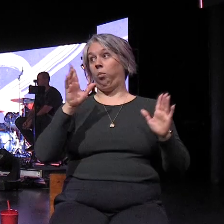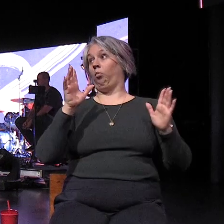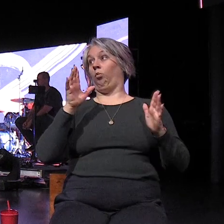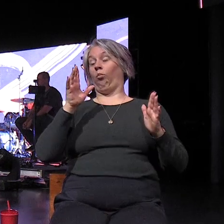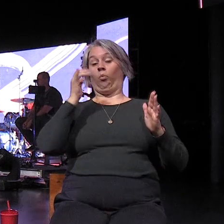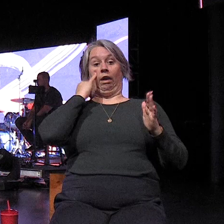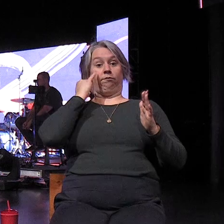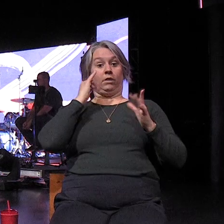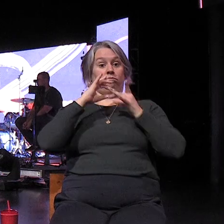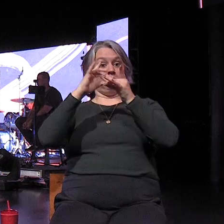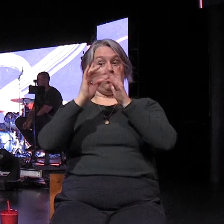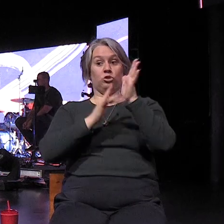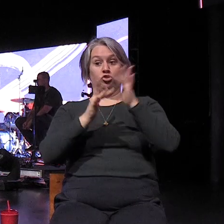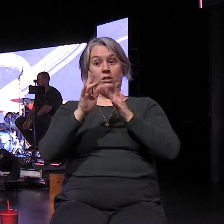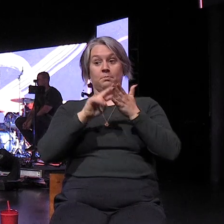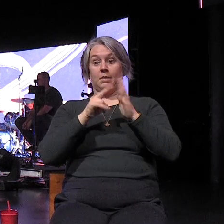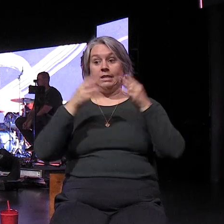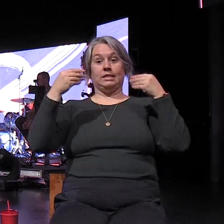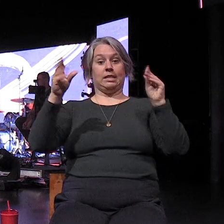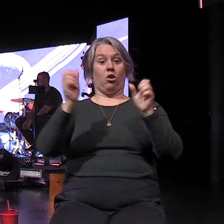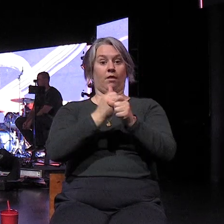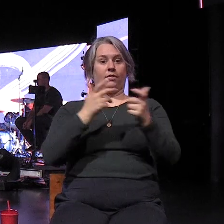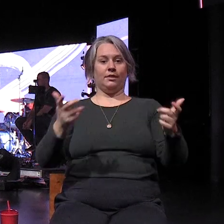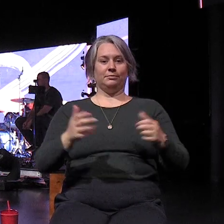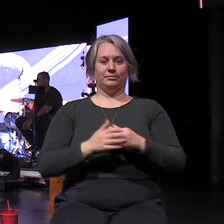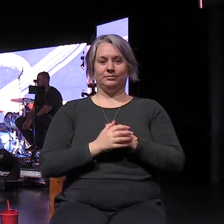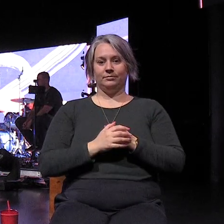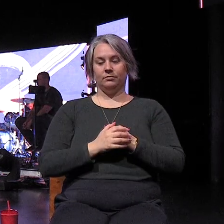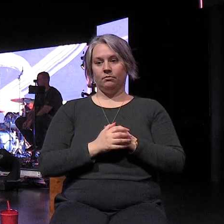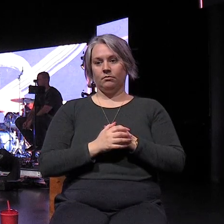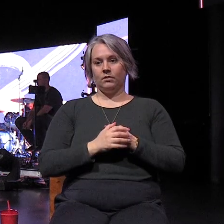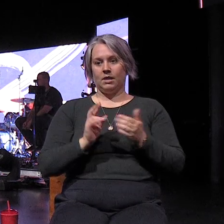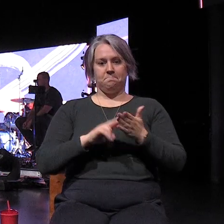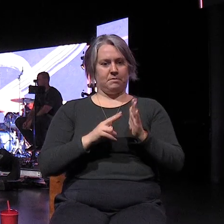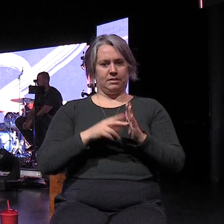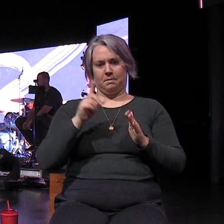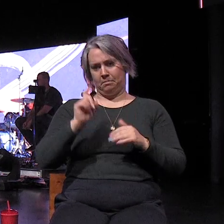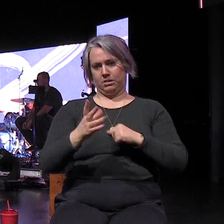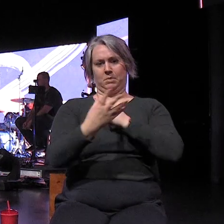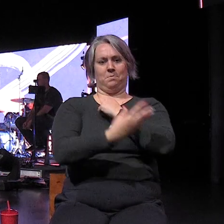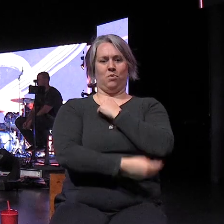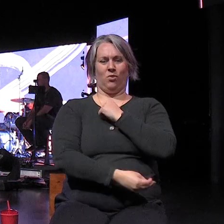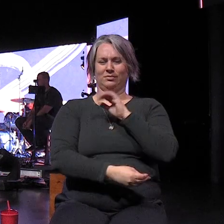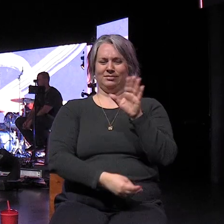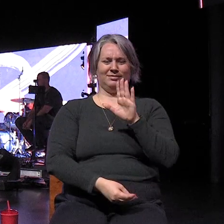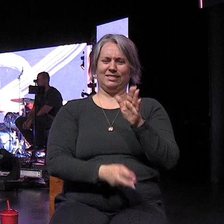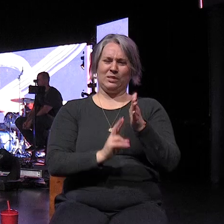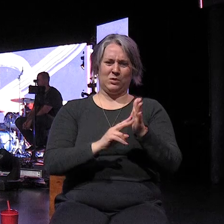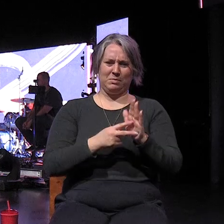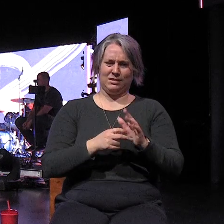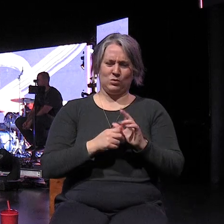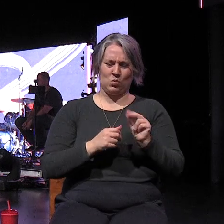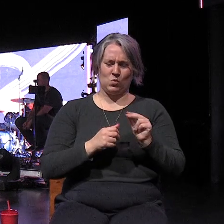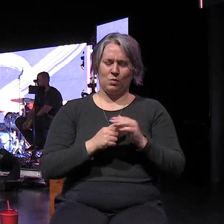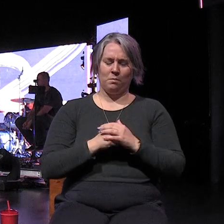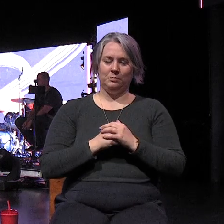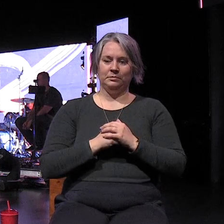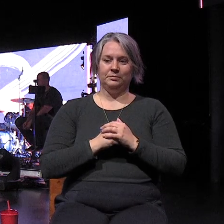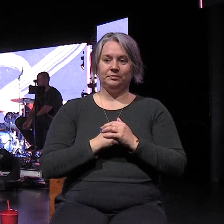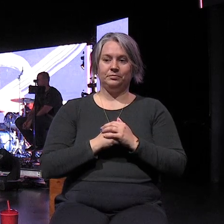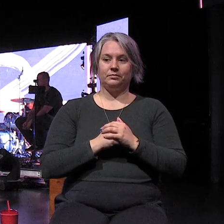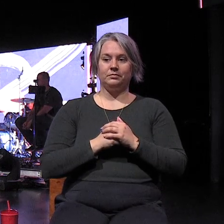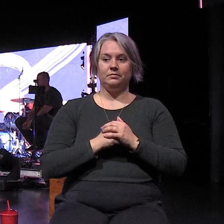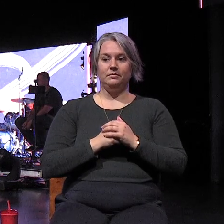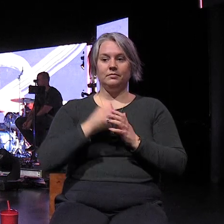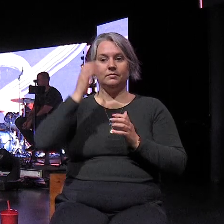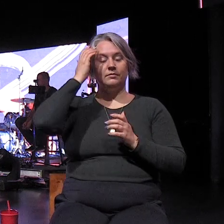come to Jesus, like that's a universal thing, or like poverty is the ultimate. And that's not what Jesus was saying, because you can look throughout